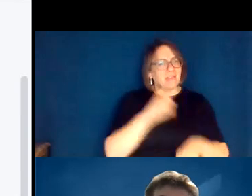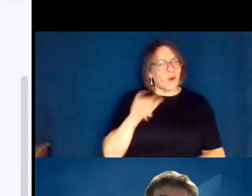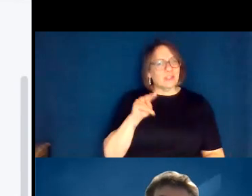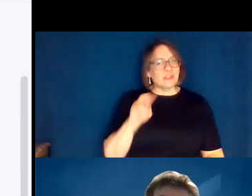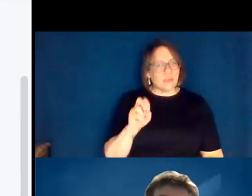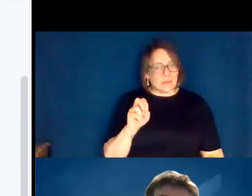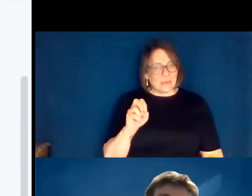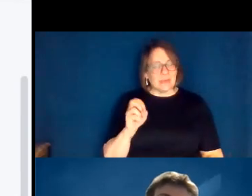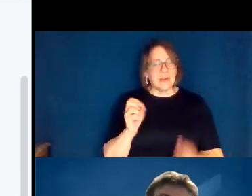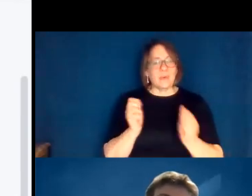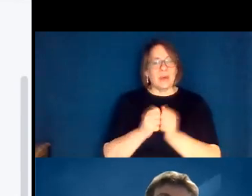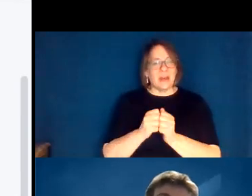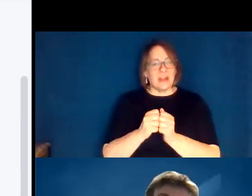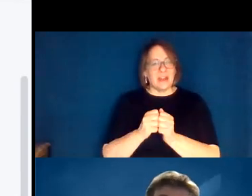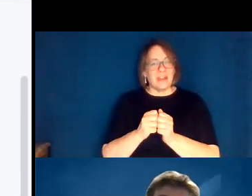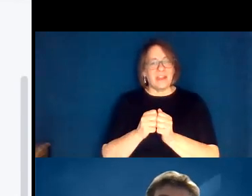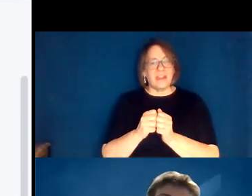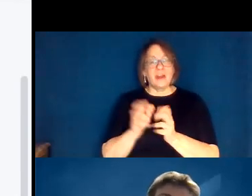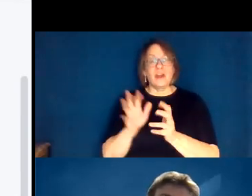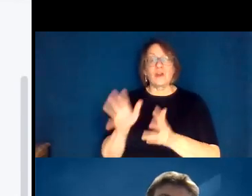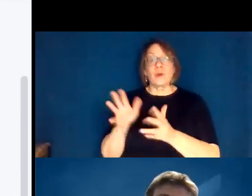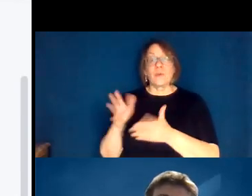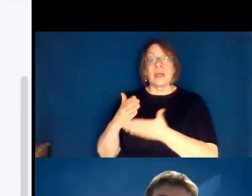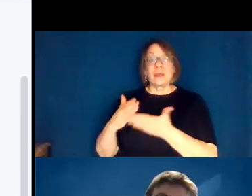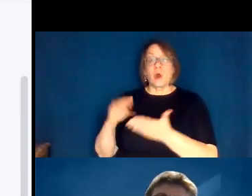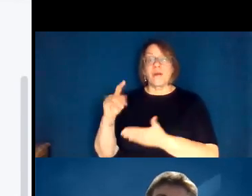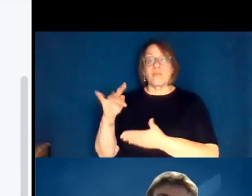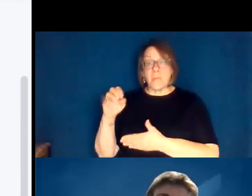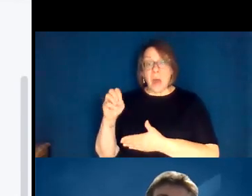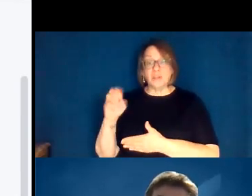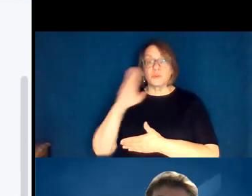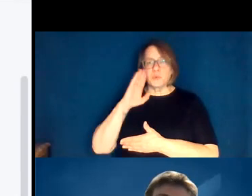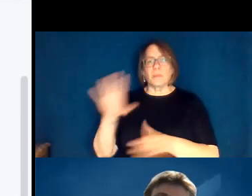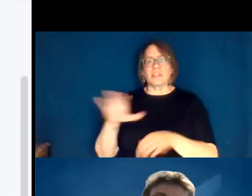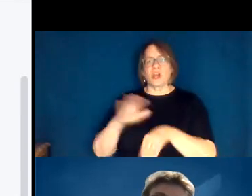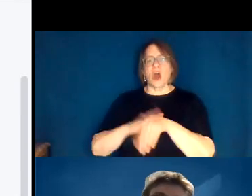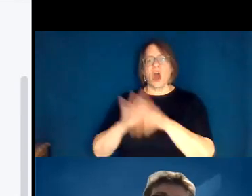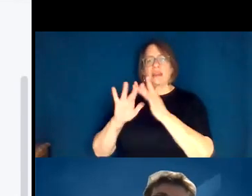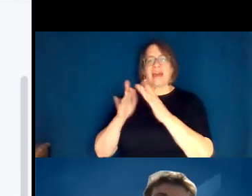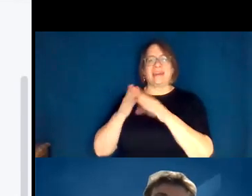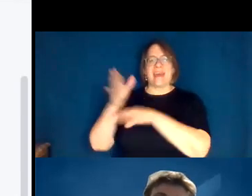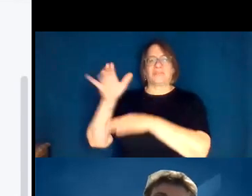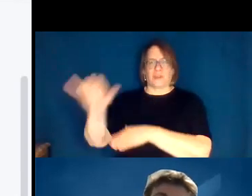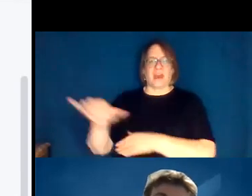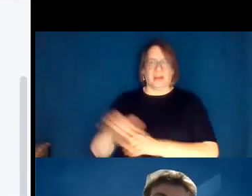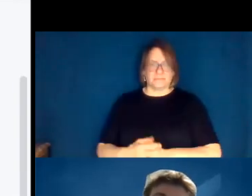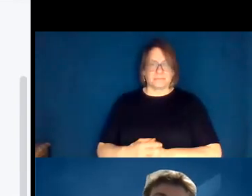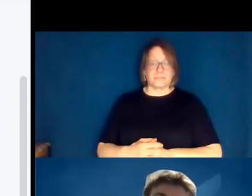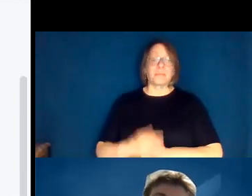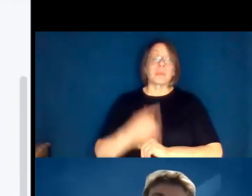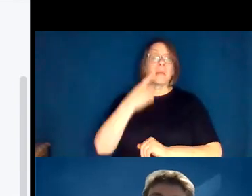and with the remaining part of the modules pretty much online after that. Because